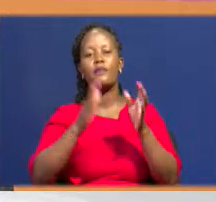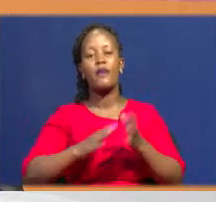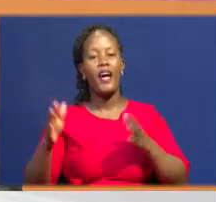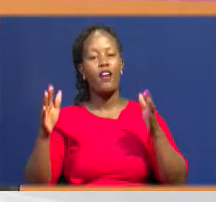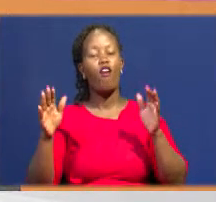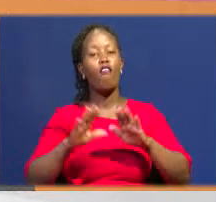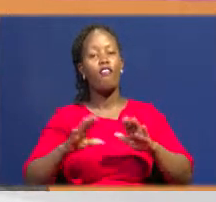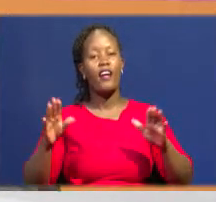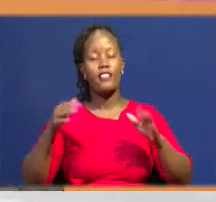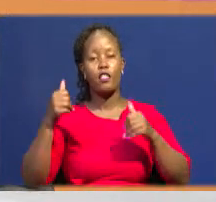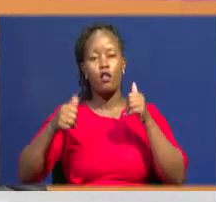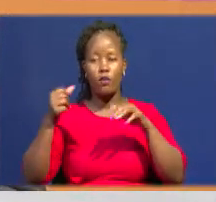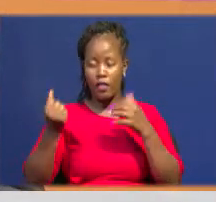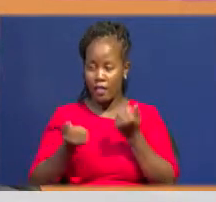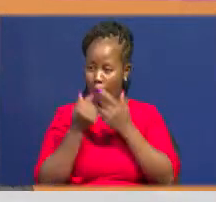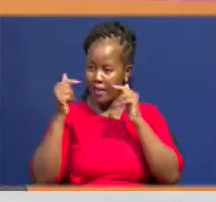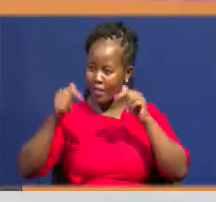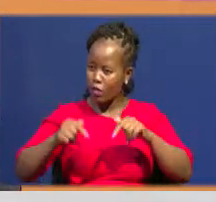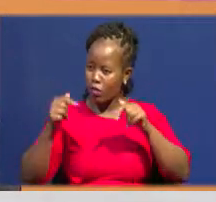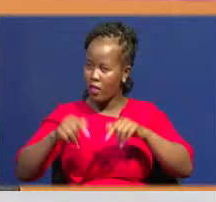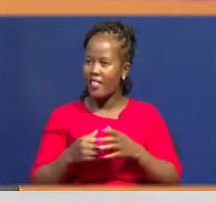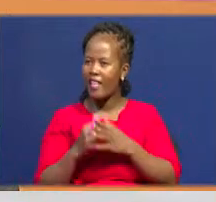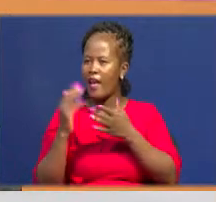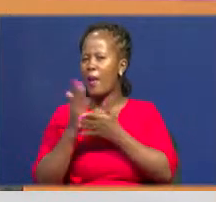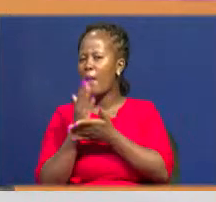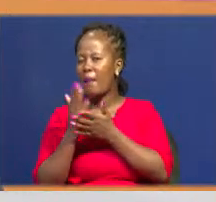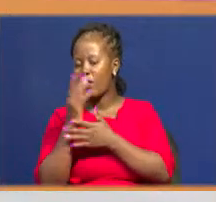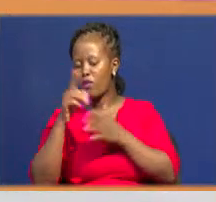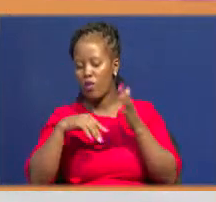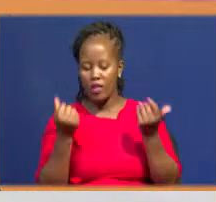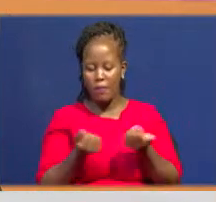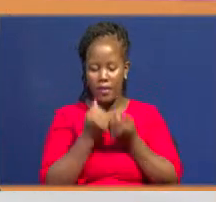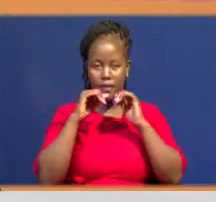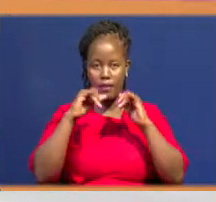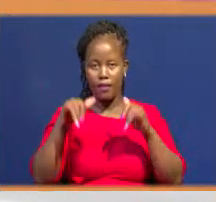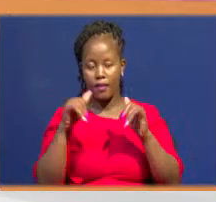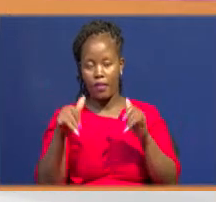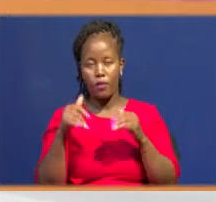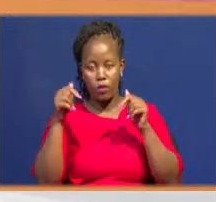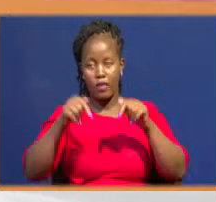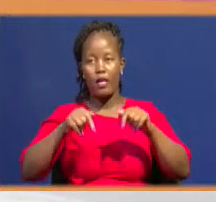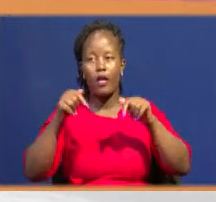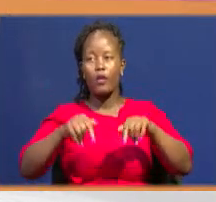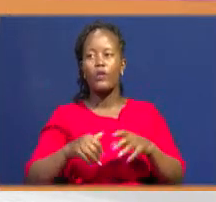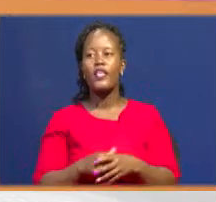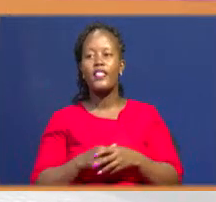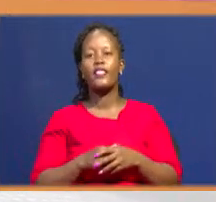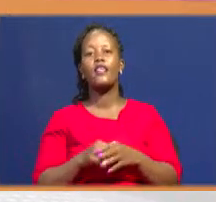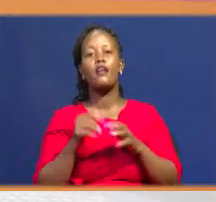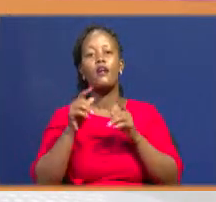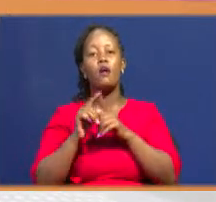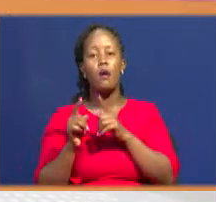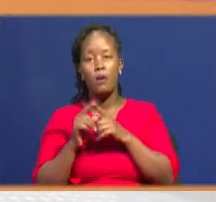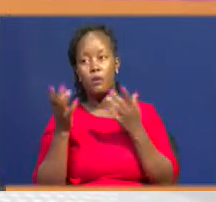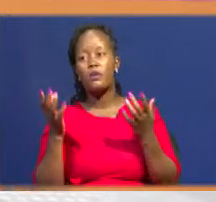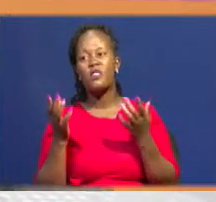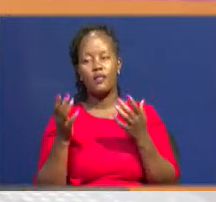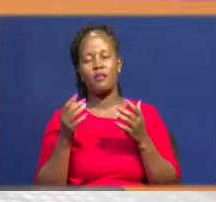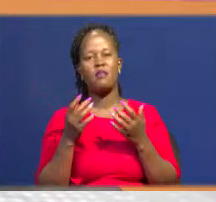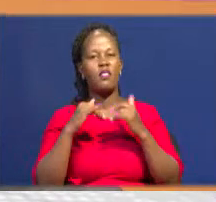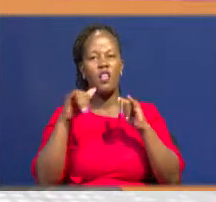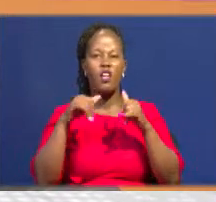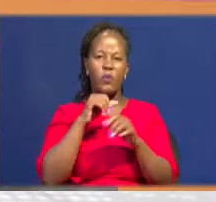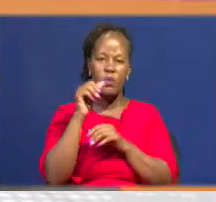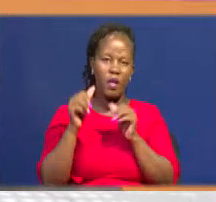is also happening today. So that's just part of our news cycle. And also, news that has come in. This is to do